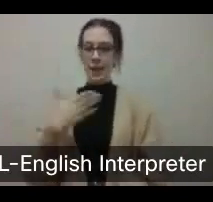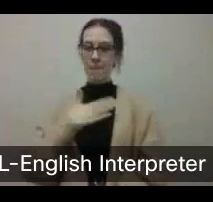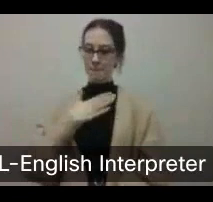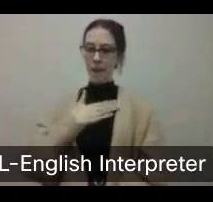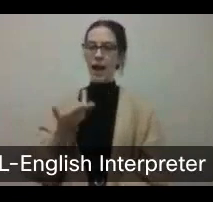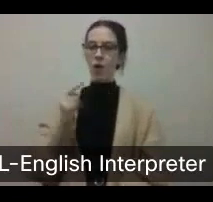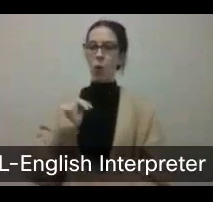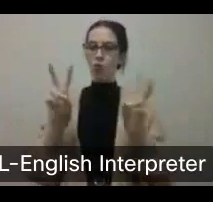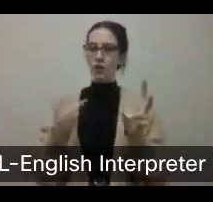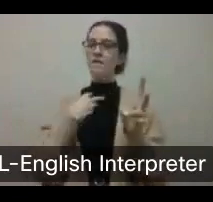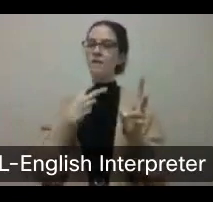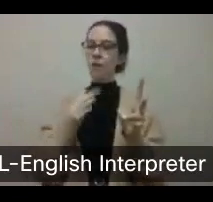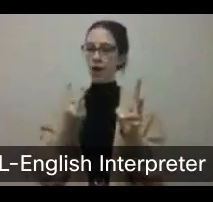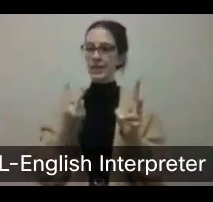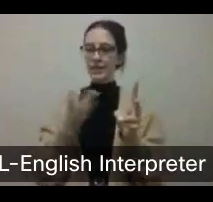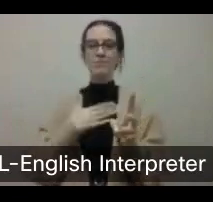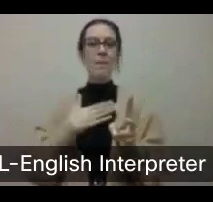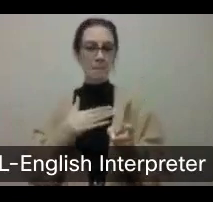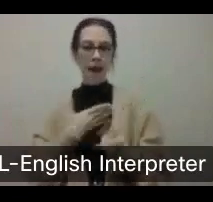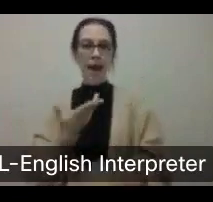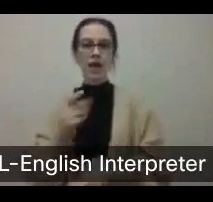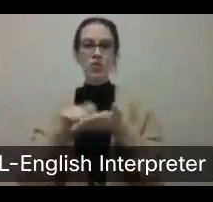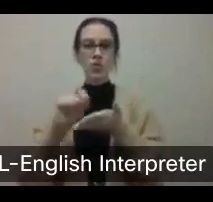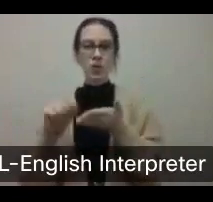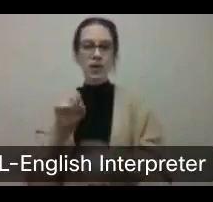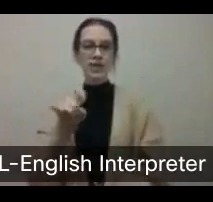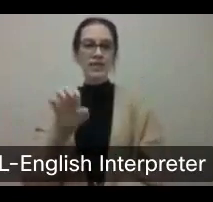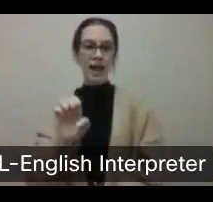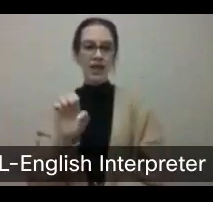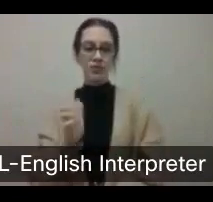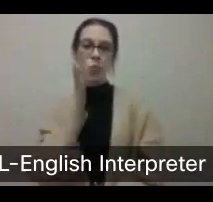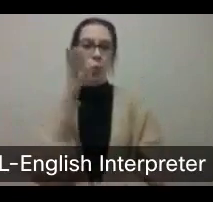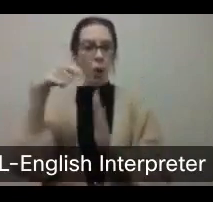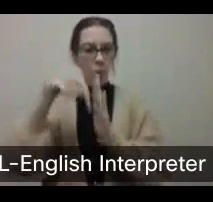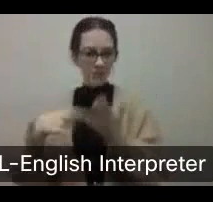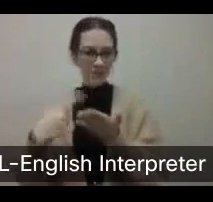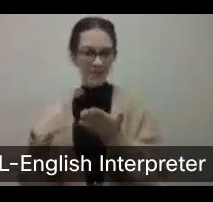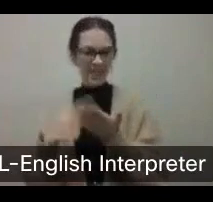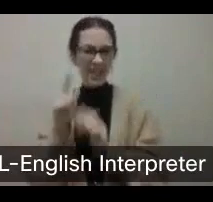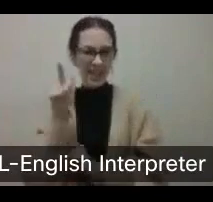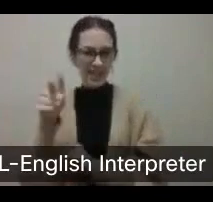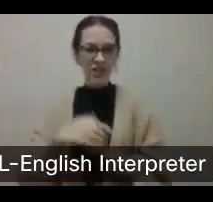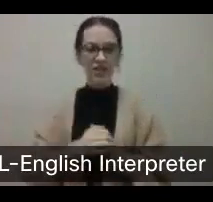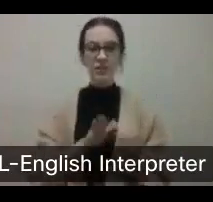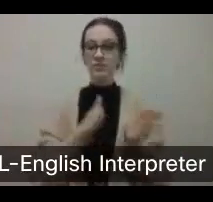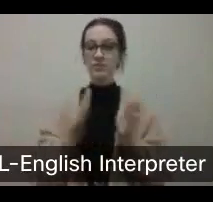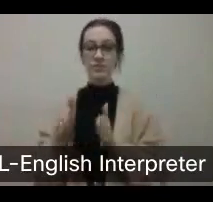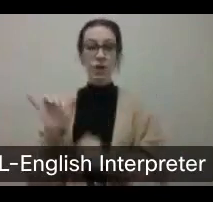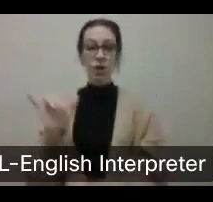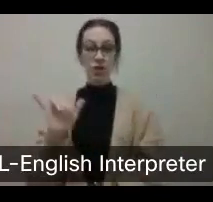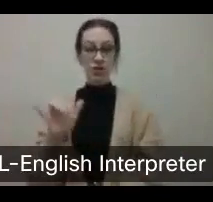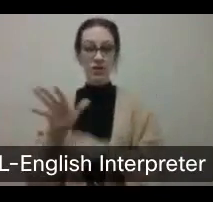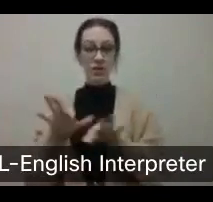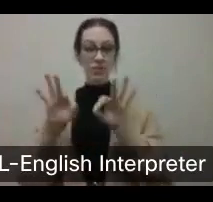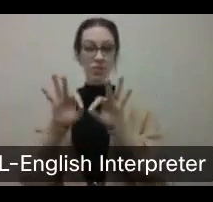writing style. And I'm going to get more into that later on in the workshop here. And also, we want to ensure that our paraphrase